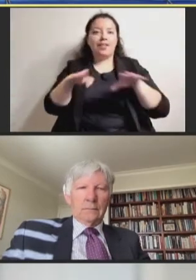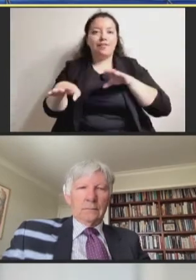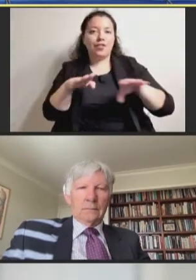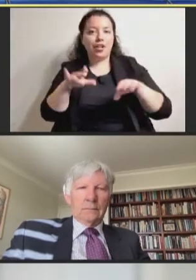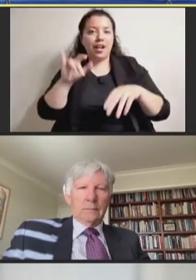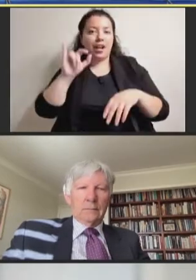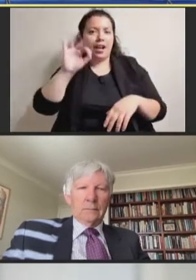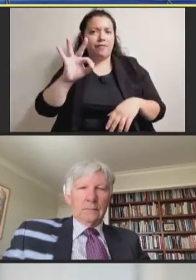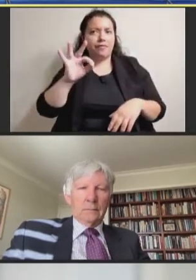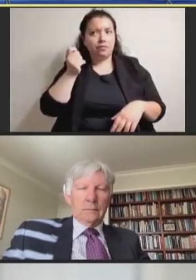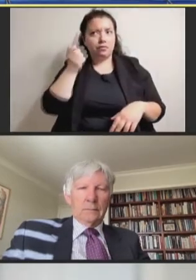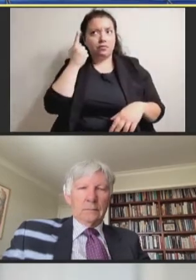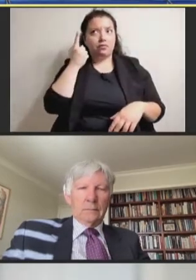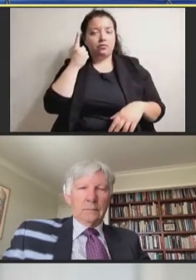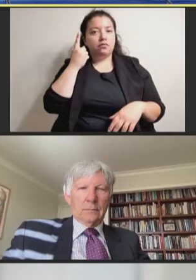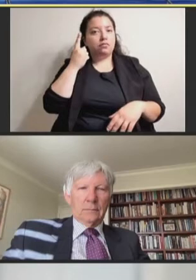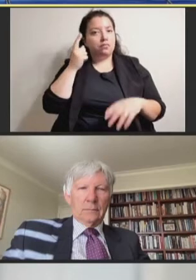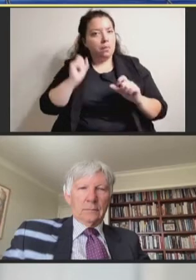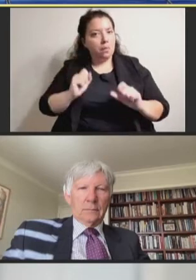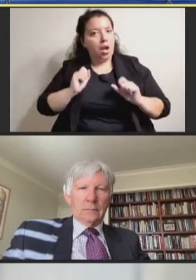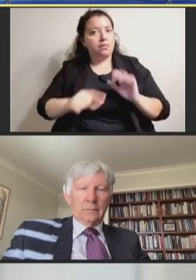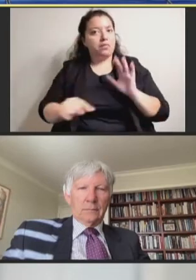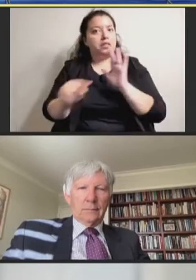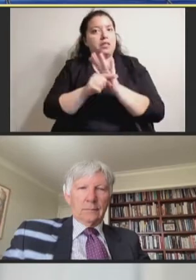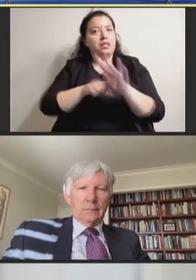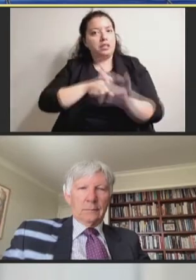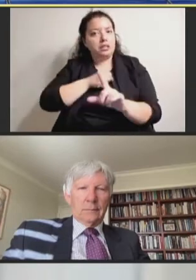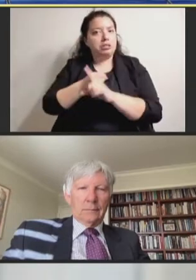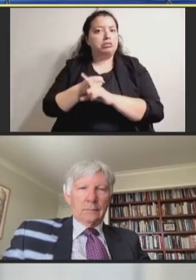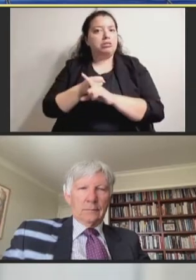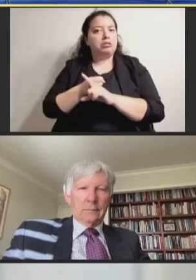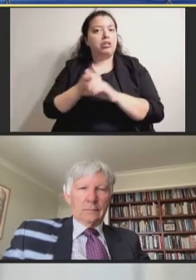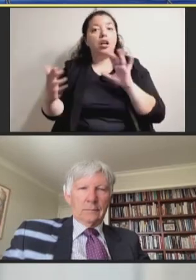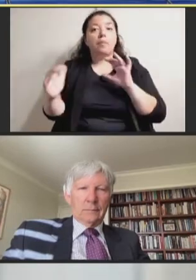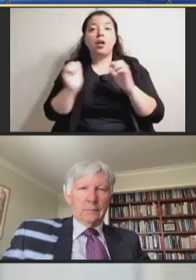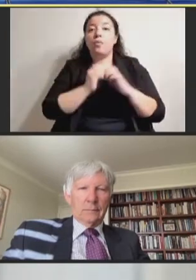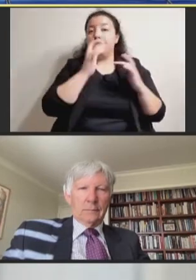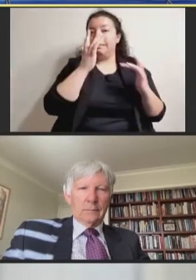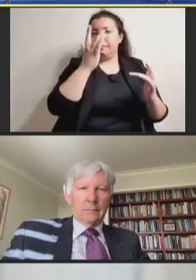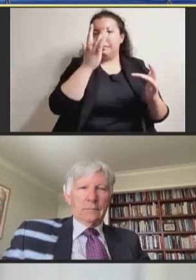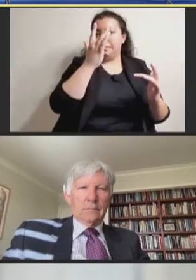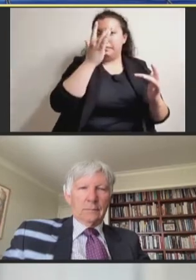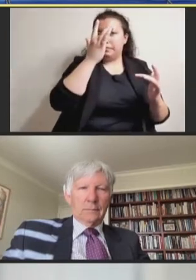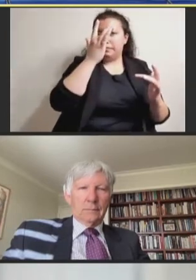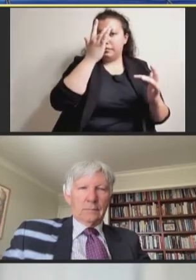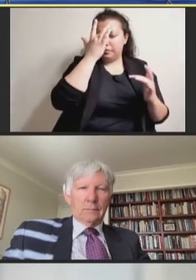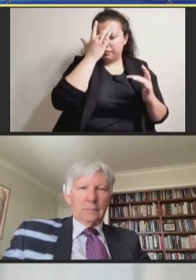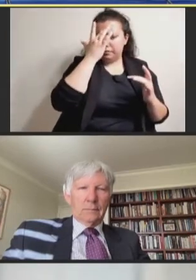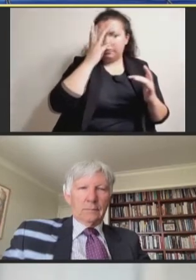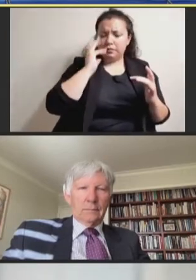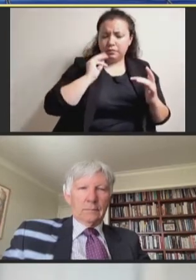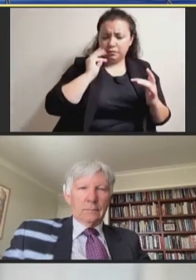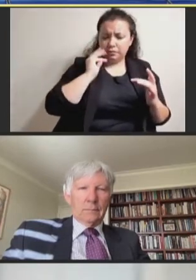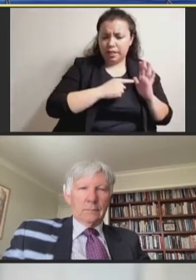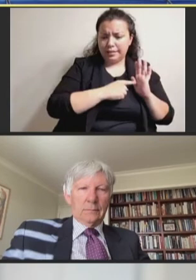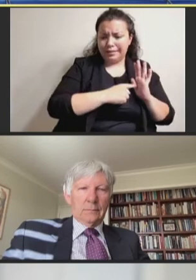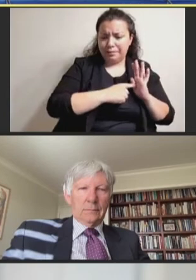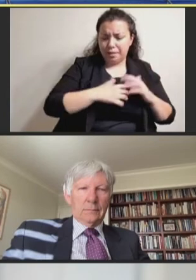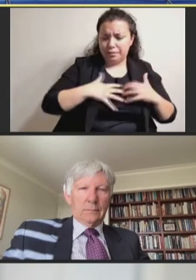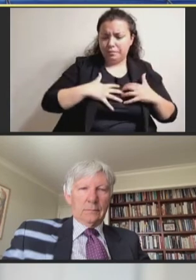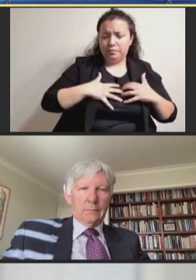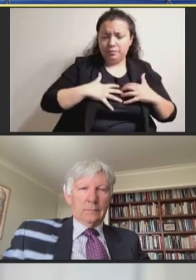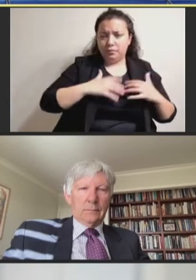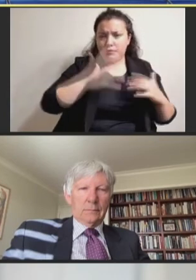effects versus symptomatic experience of those side effects, and whether or not over